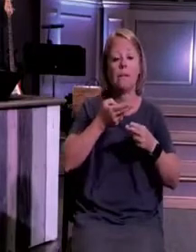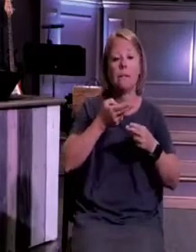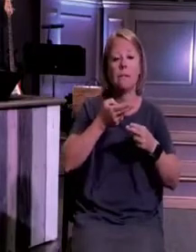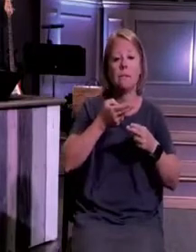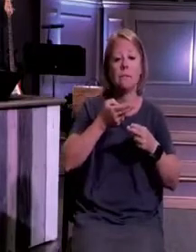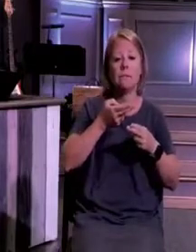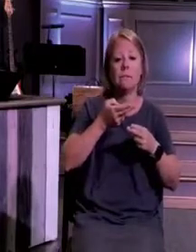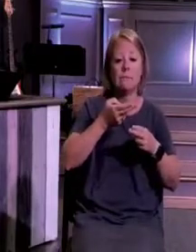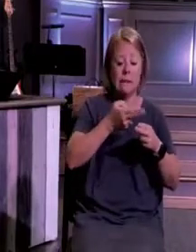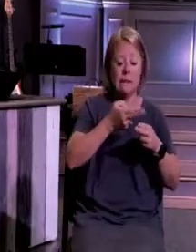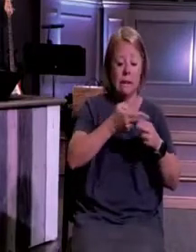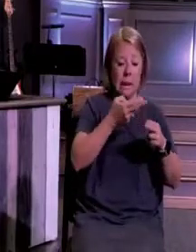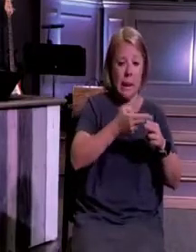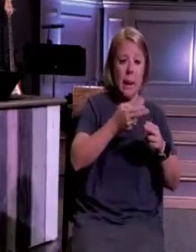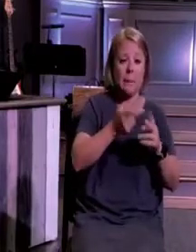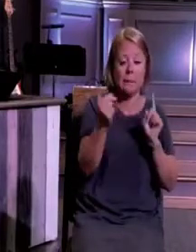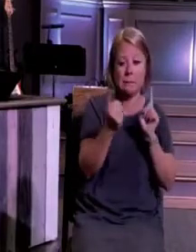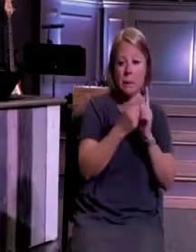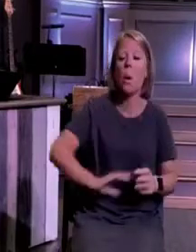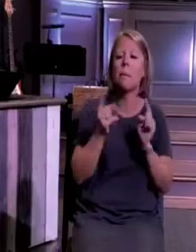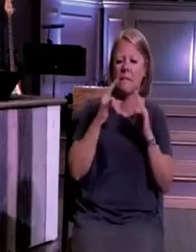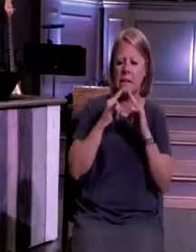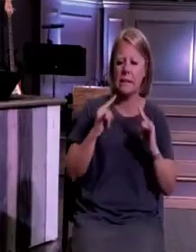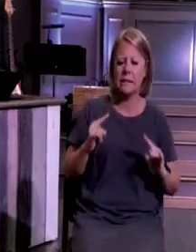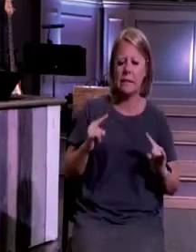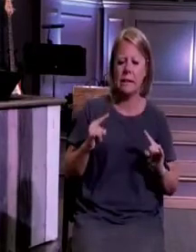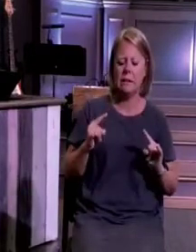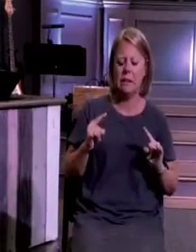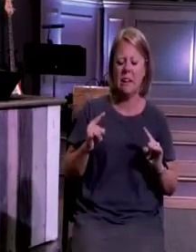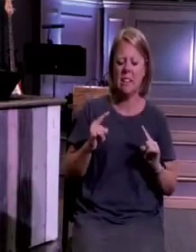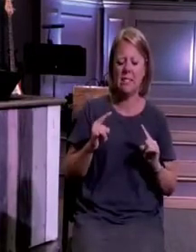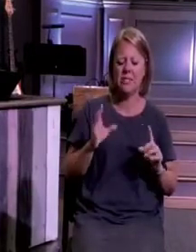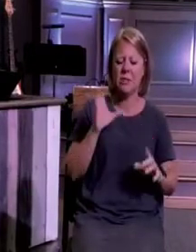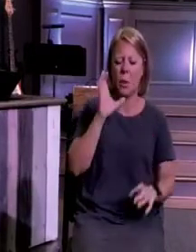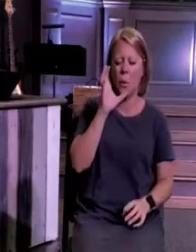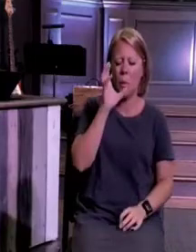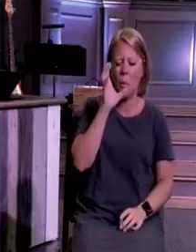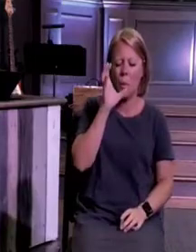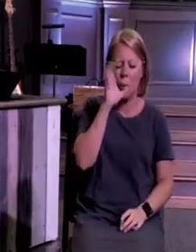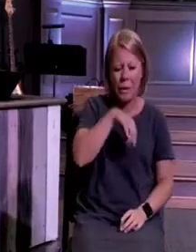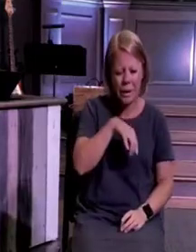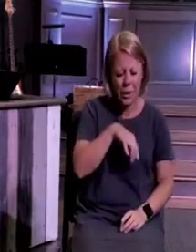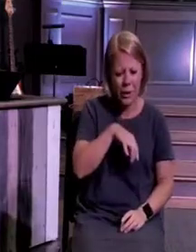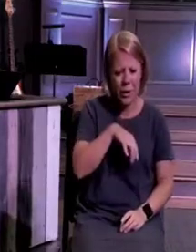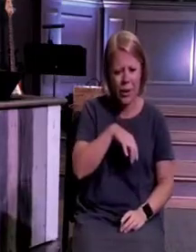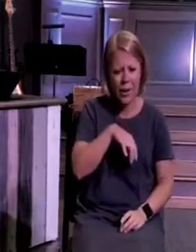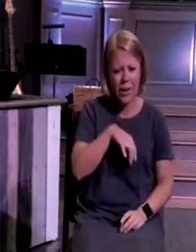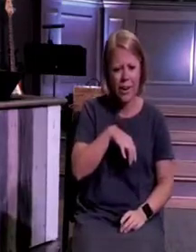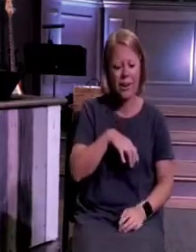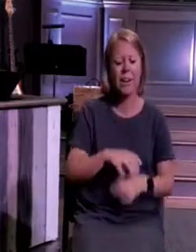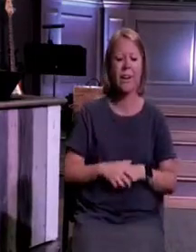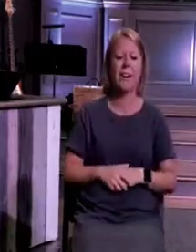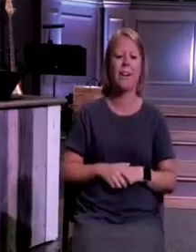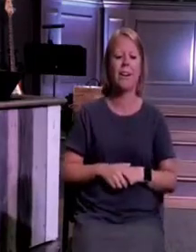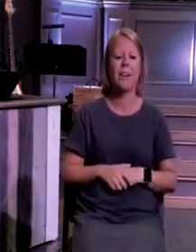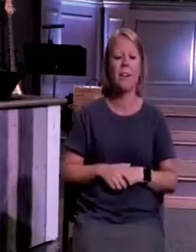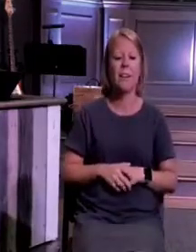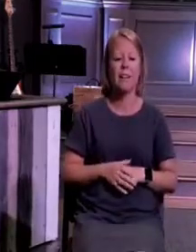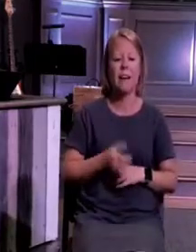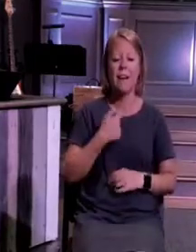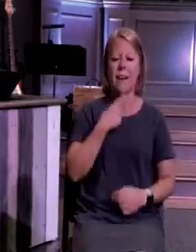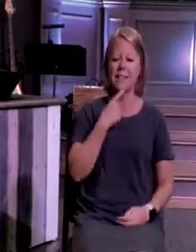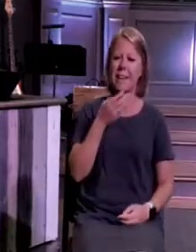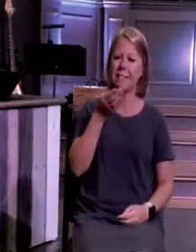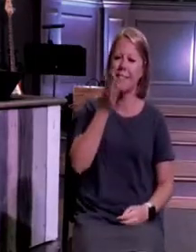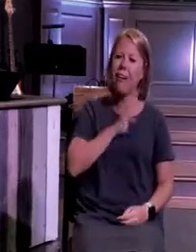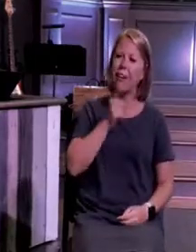Lord, having it in a tent is way off the chain weird. I said, God,